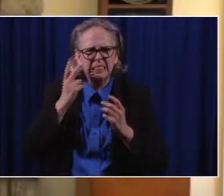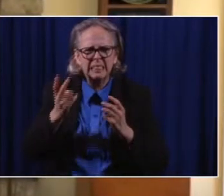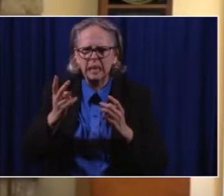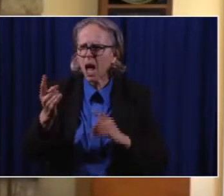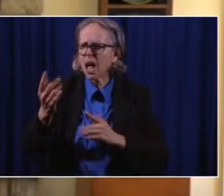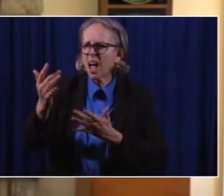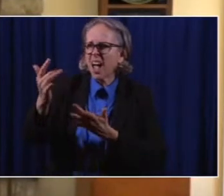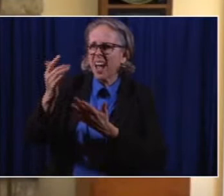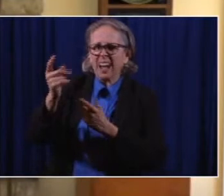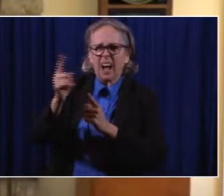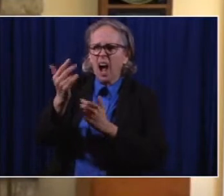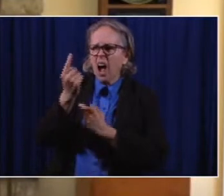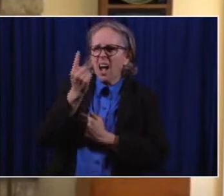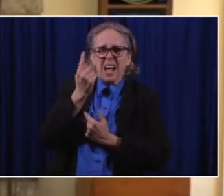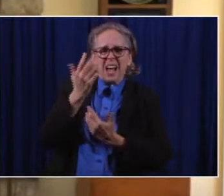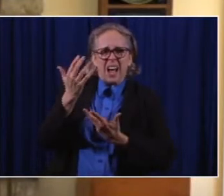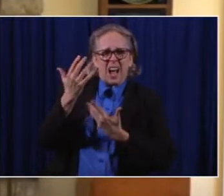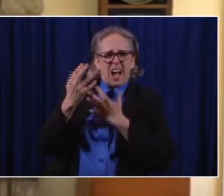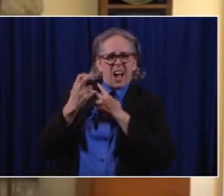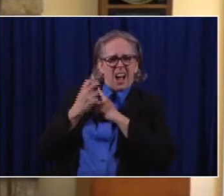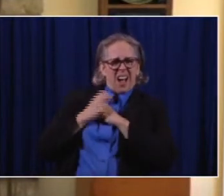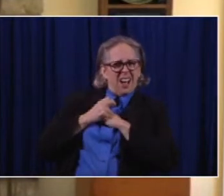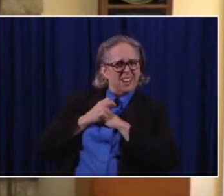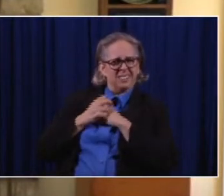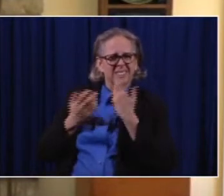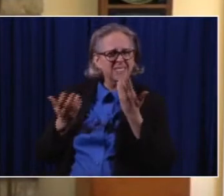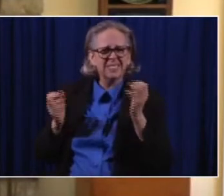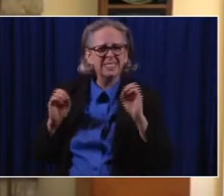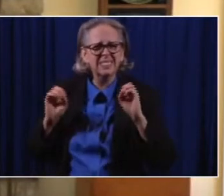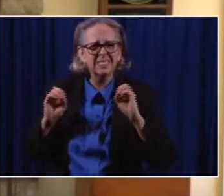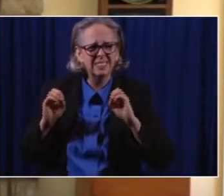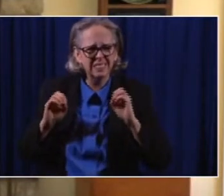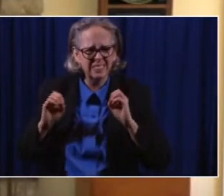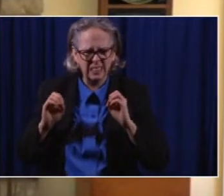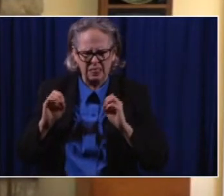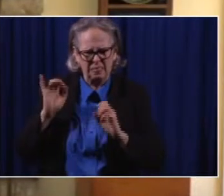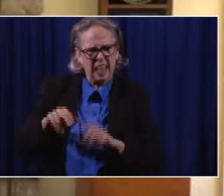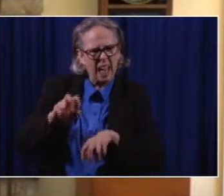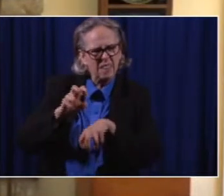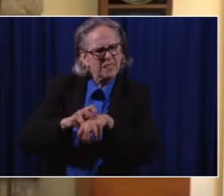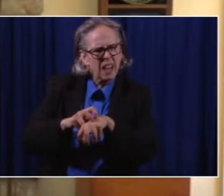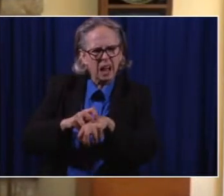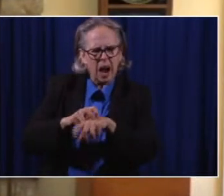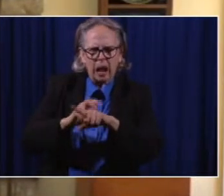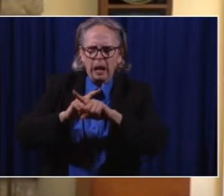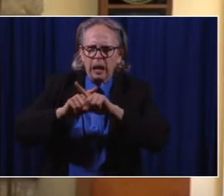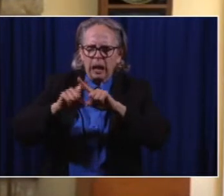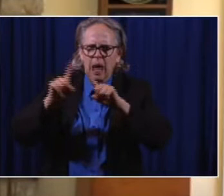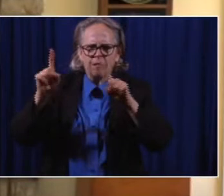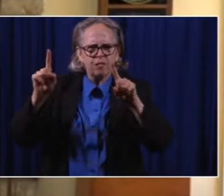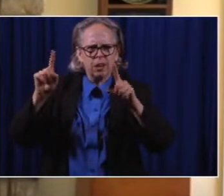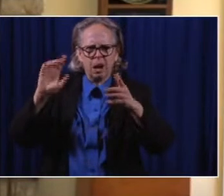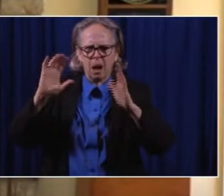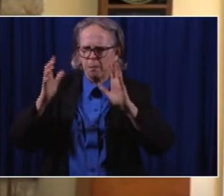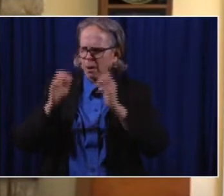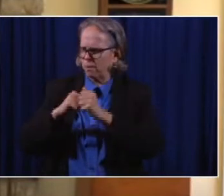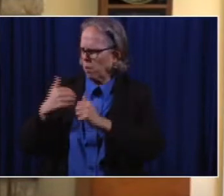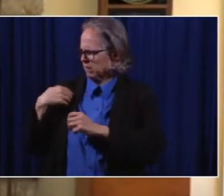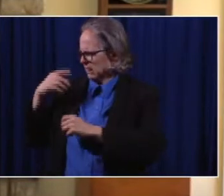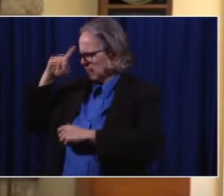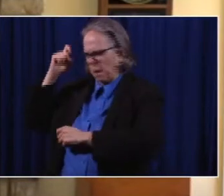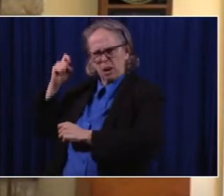was in the spring, how much different this is than it was in the summer. It's not even close. And so how I communicate